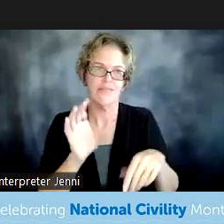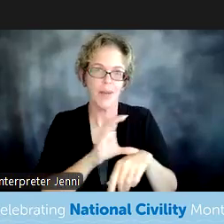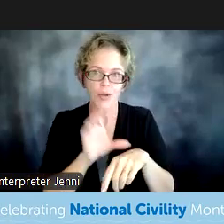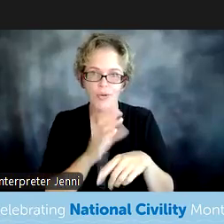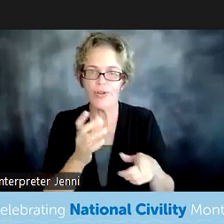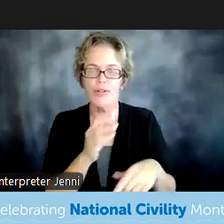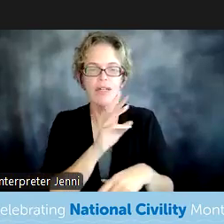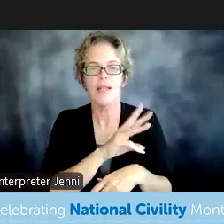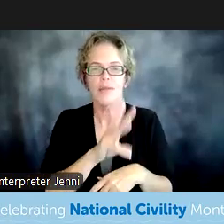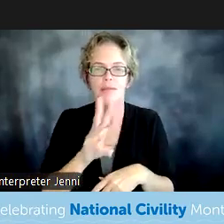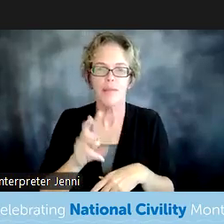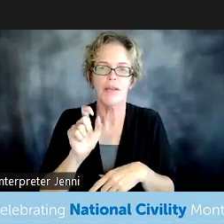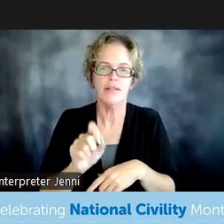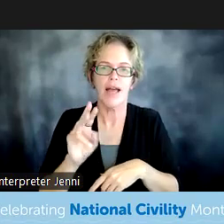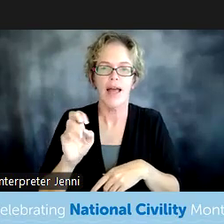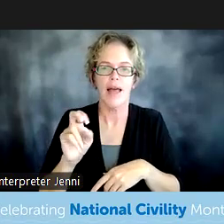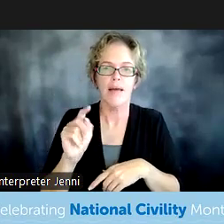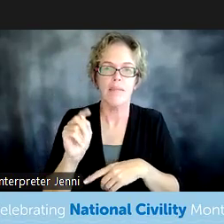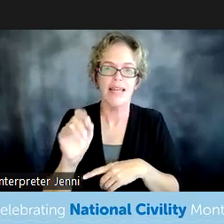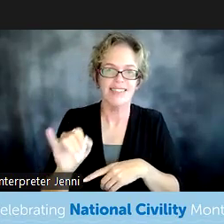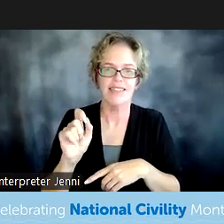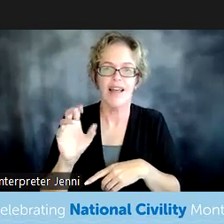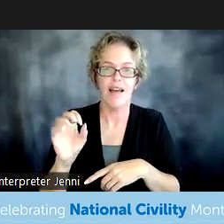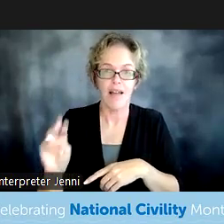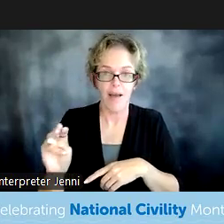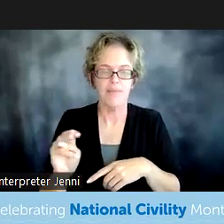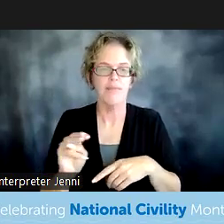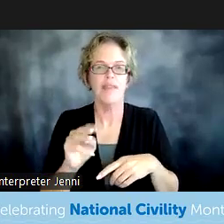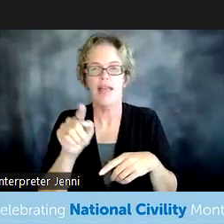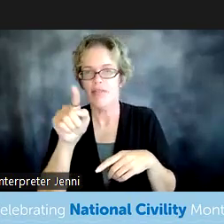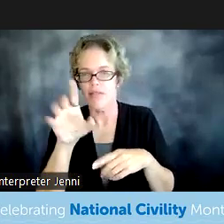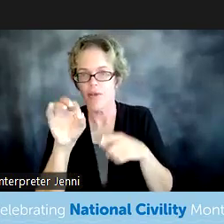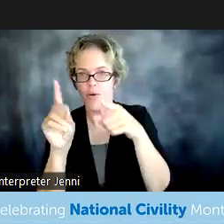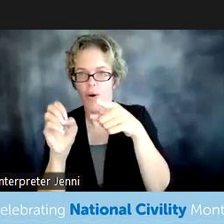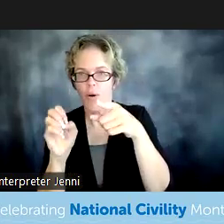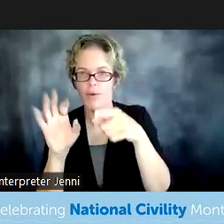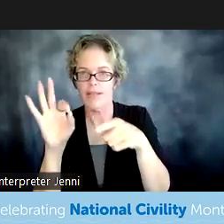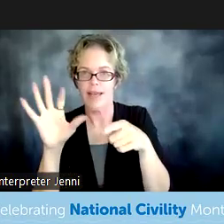to www.menti.com and then enter the user code of